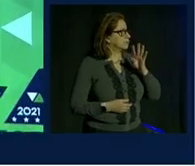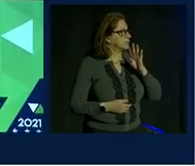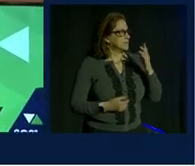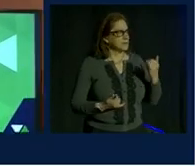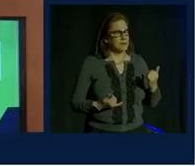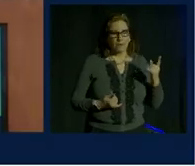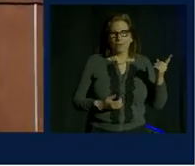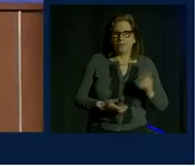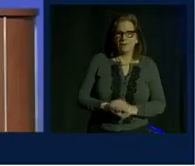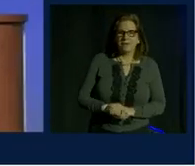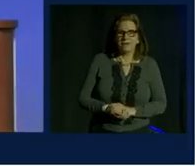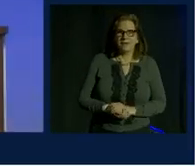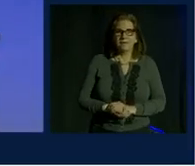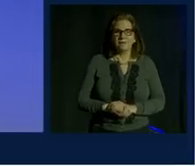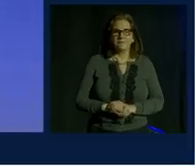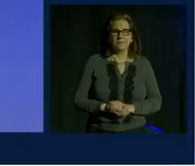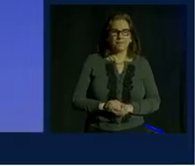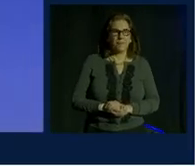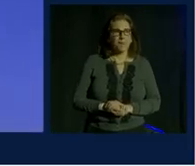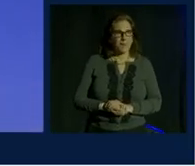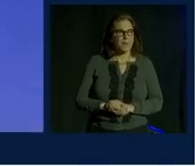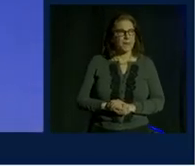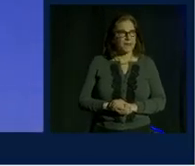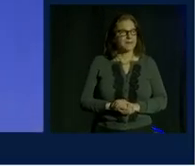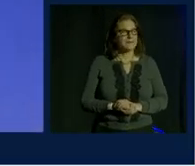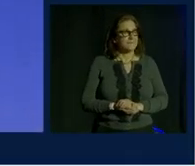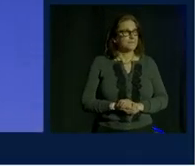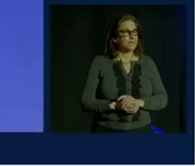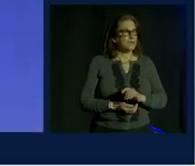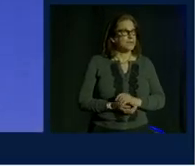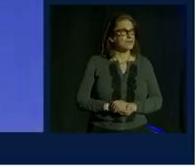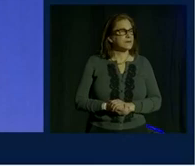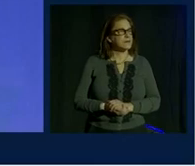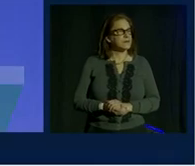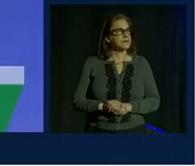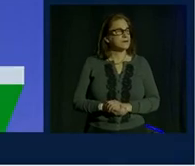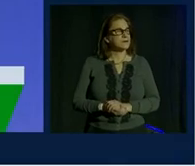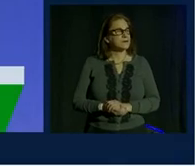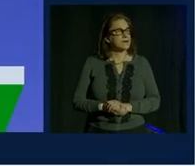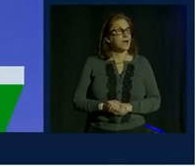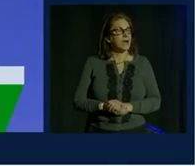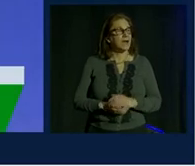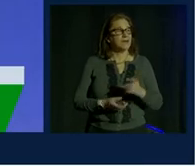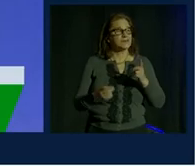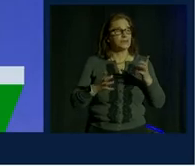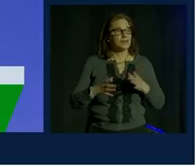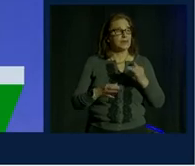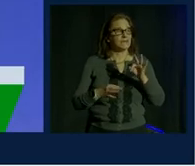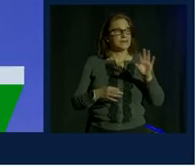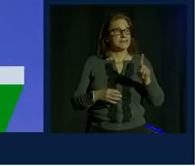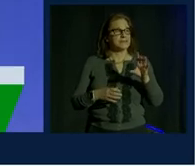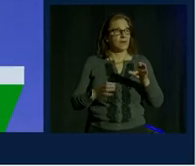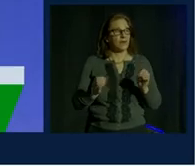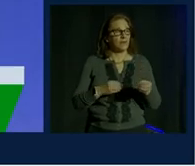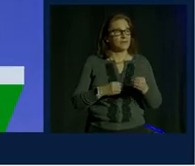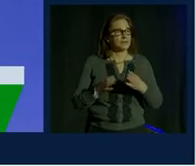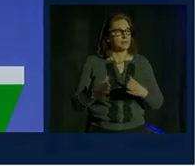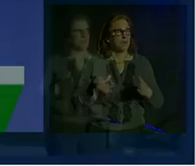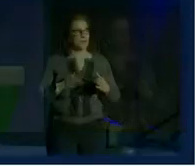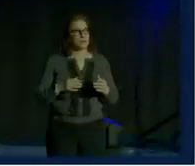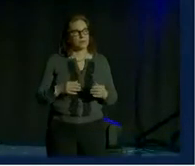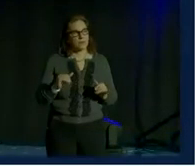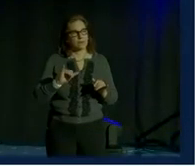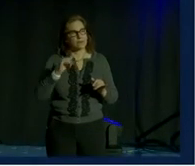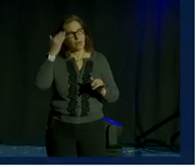Thank you, Deputy Mayor. Hello, my name is Andrew Trueblood, and I